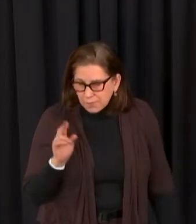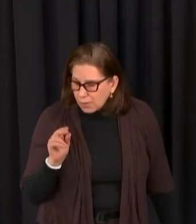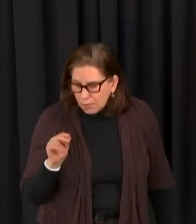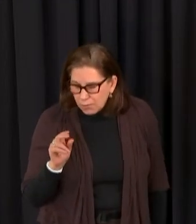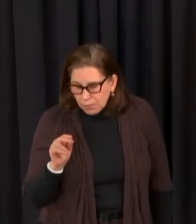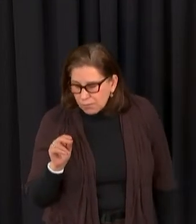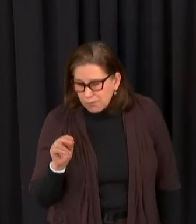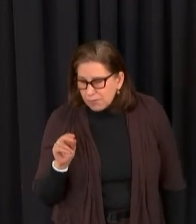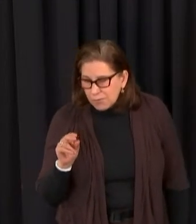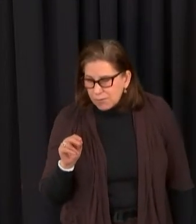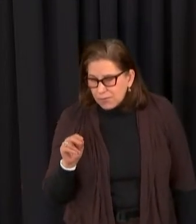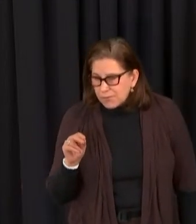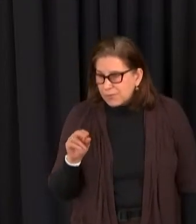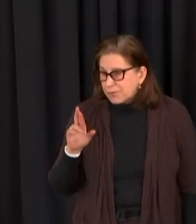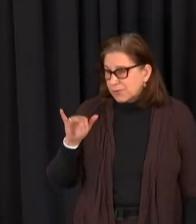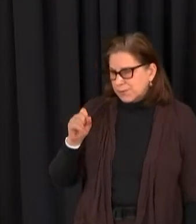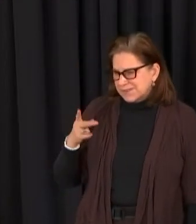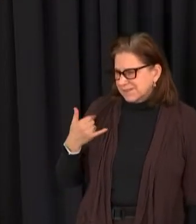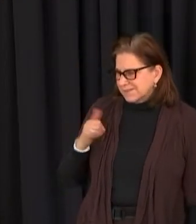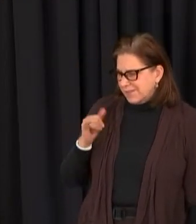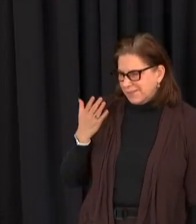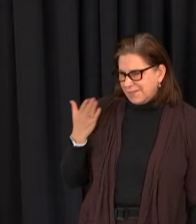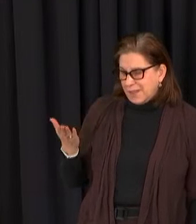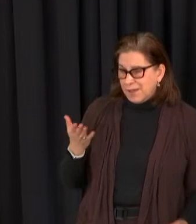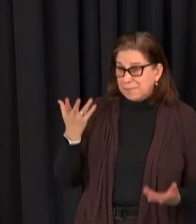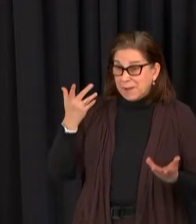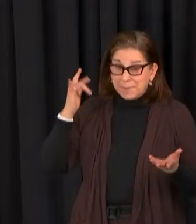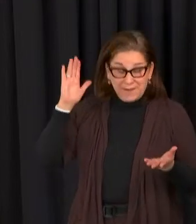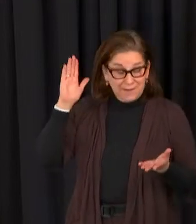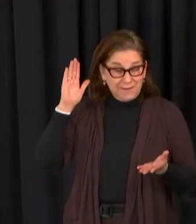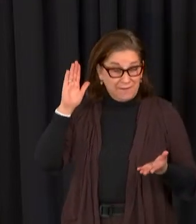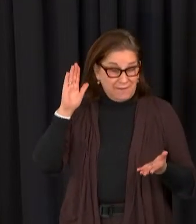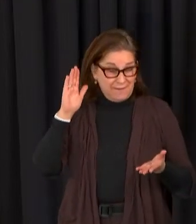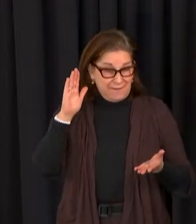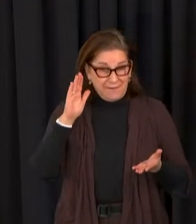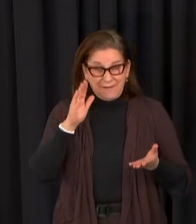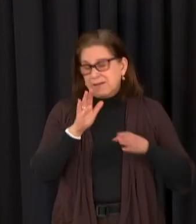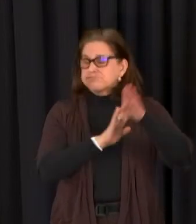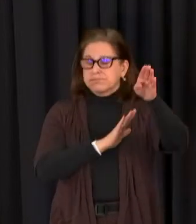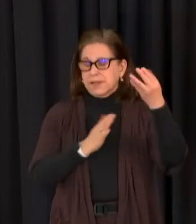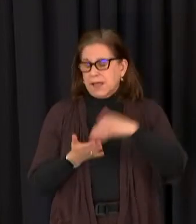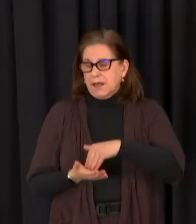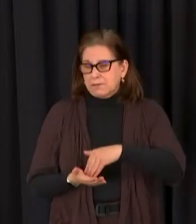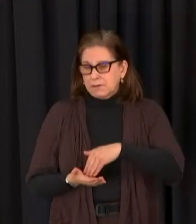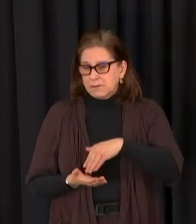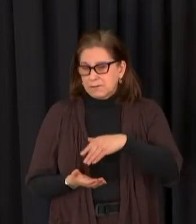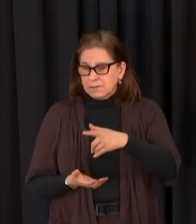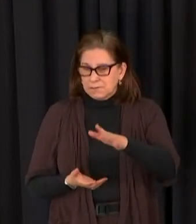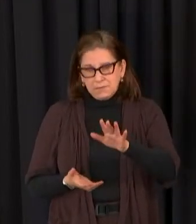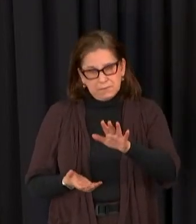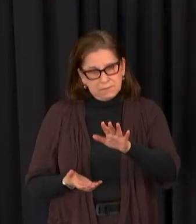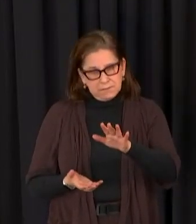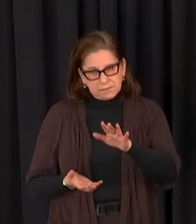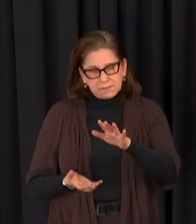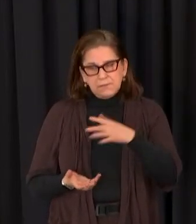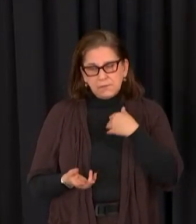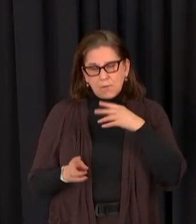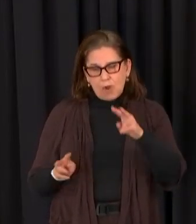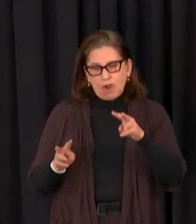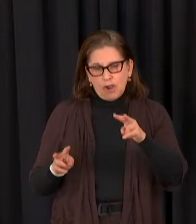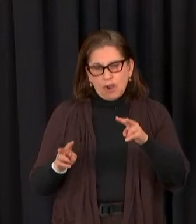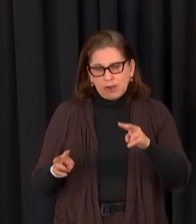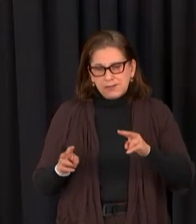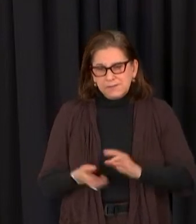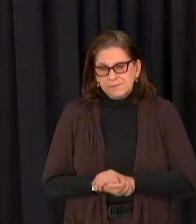down, or if it's going to stay there and then go back up. And so our goal is to be able to have some period of observation to be able to observe that. But